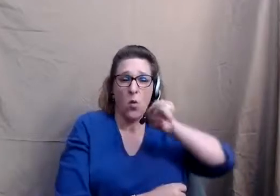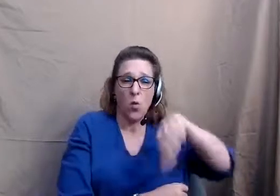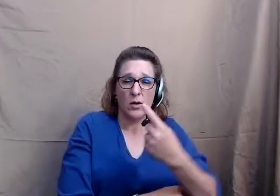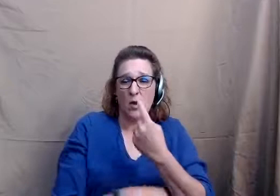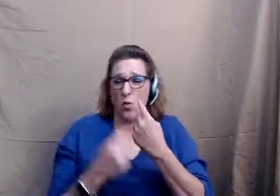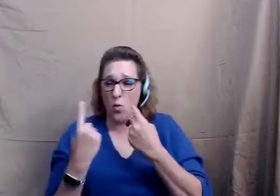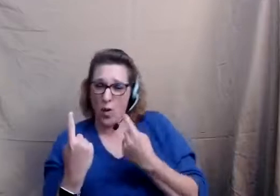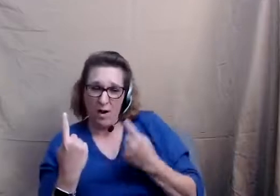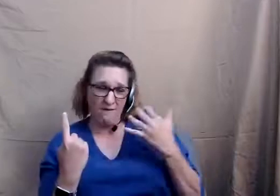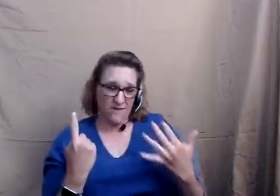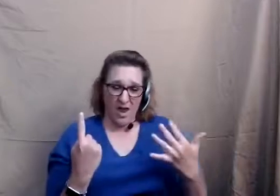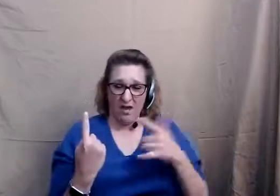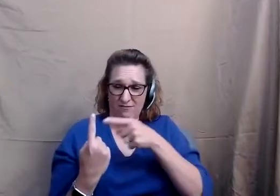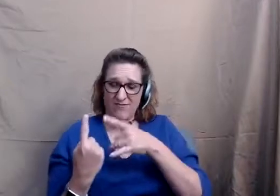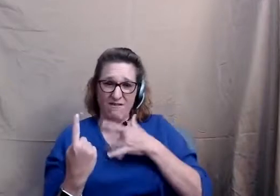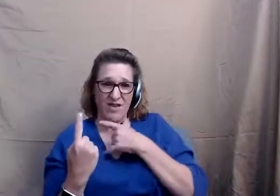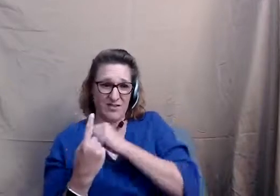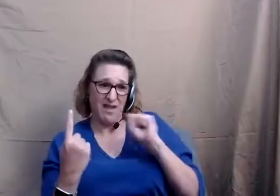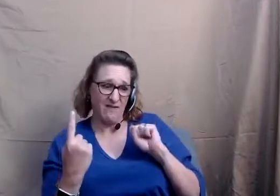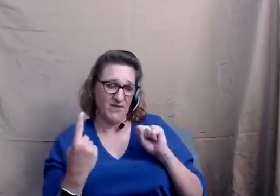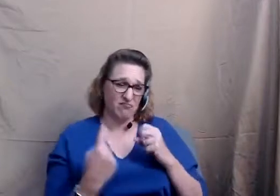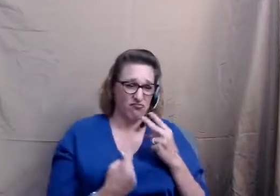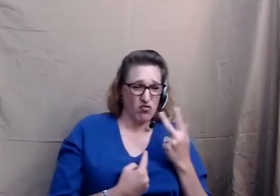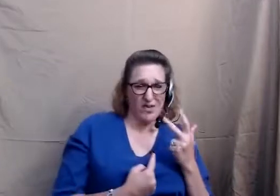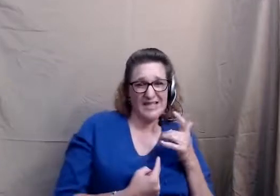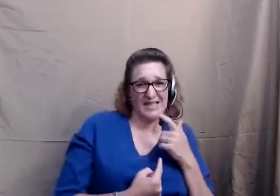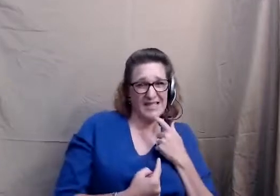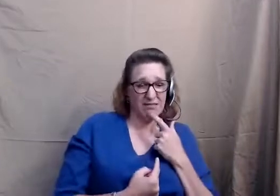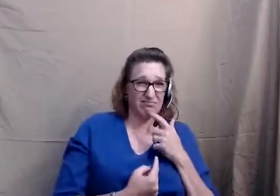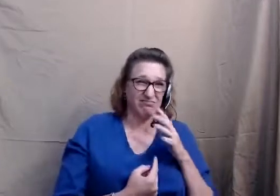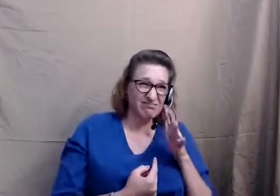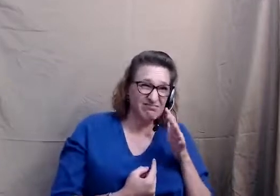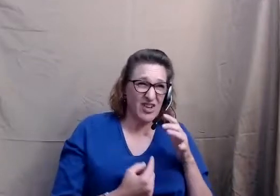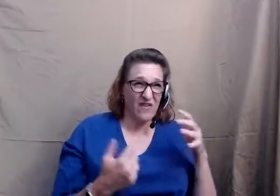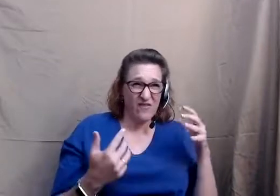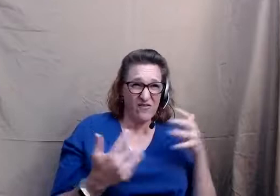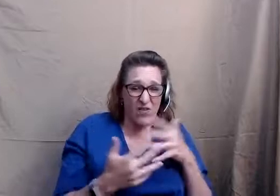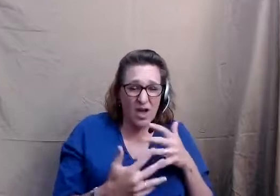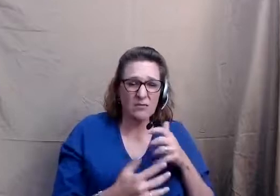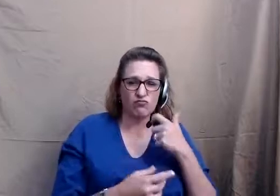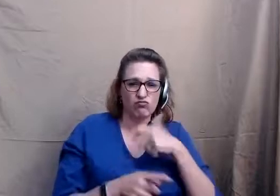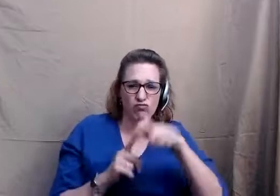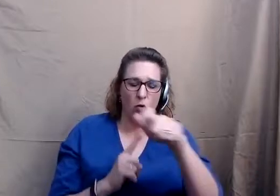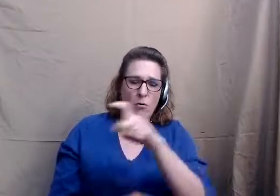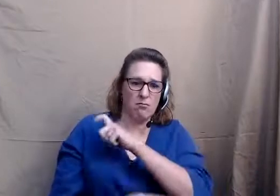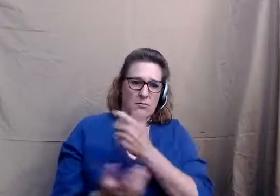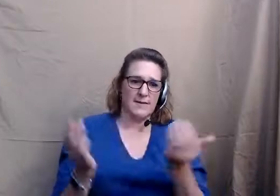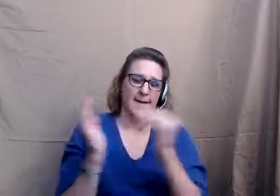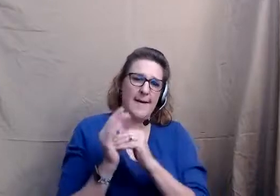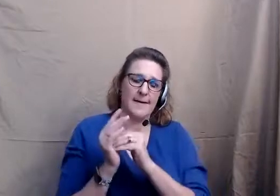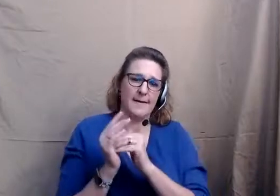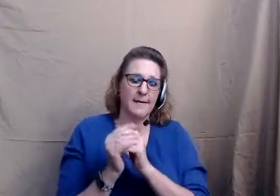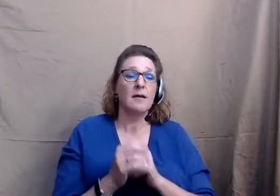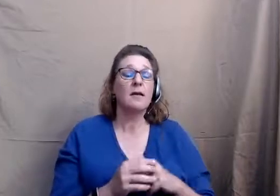felt safer, and 2 in 3 said they would be somewhat or extremely afraid to call the police again. And we also